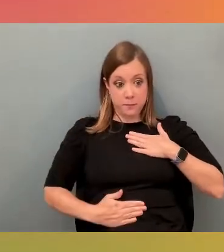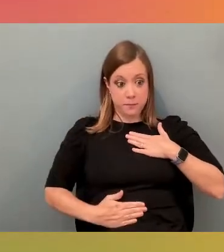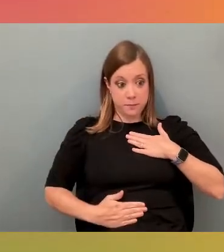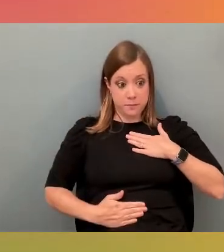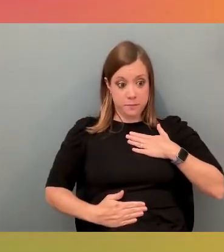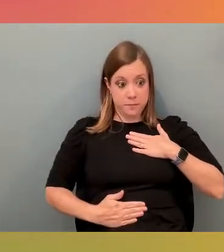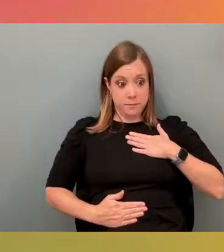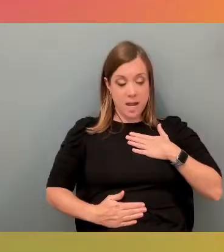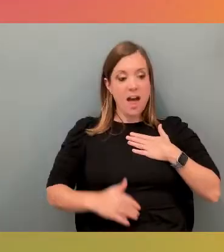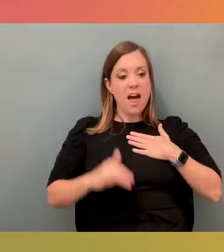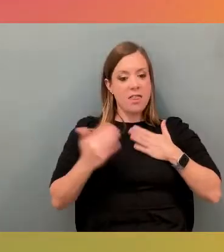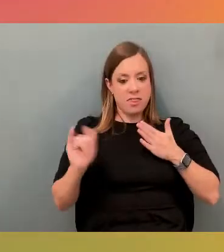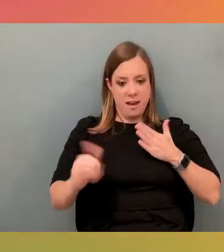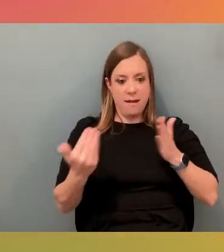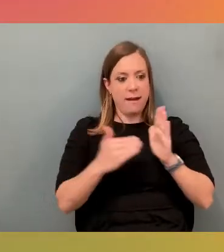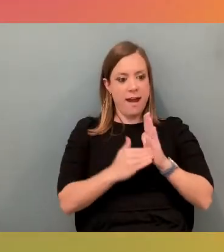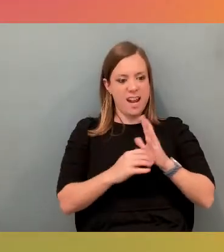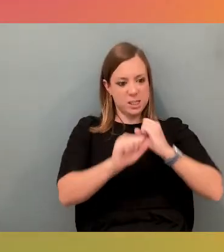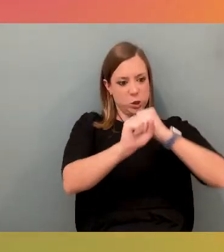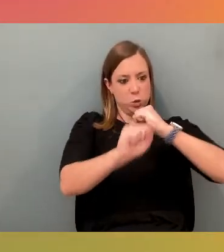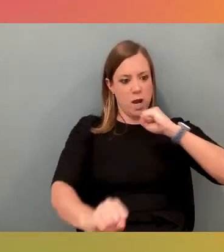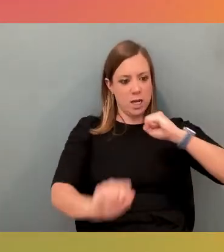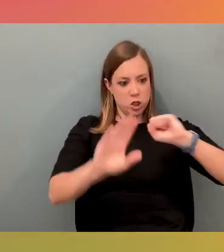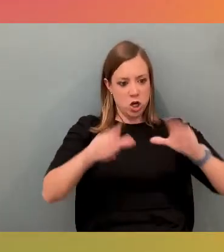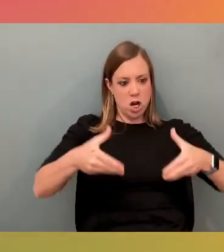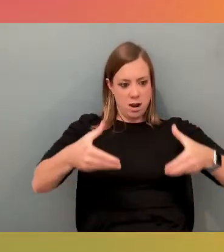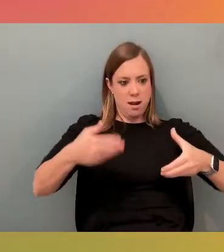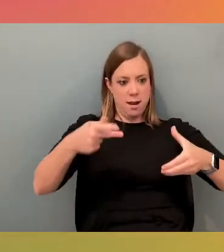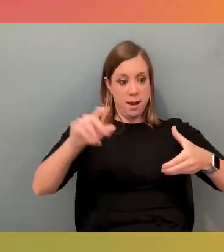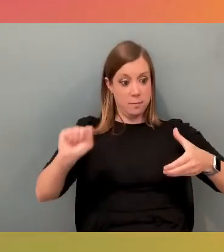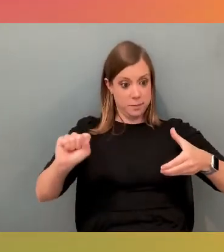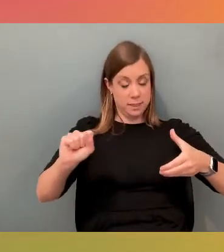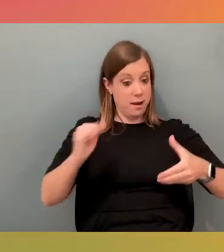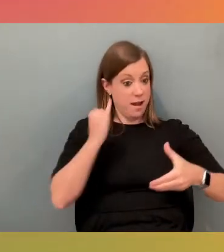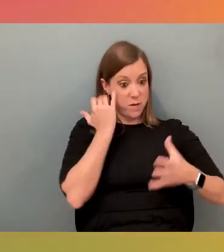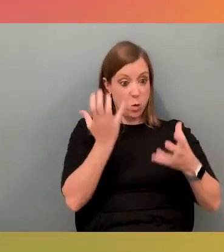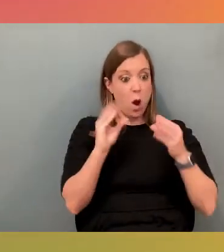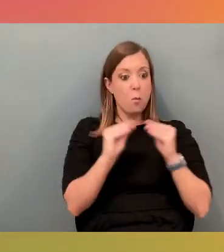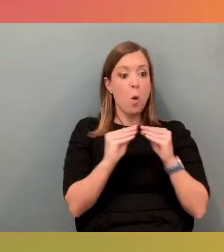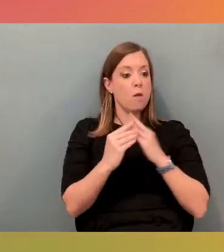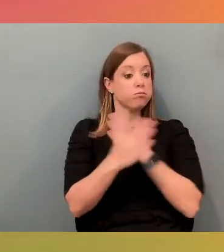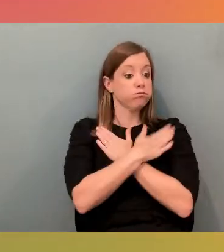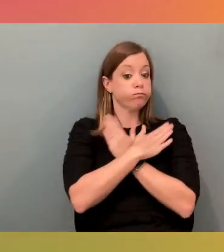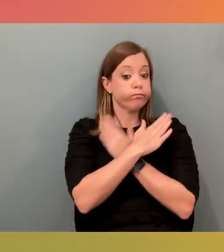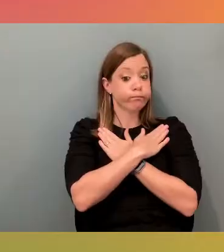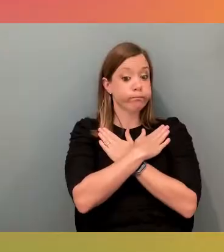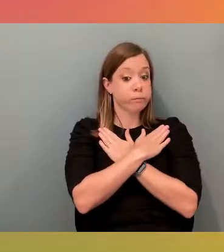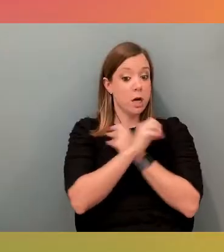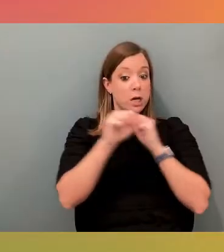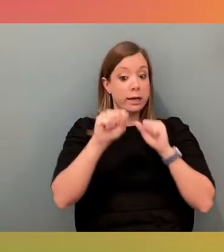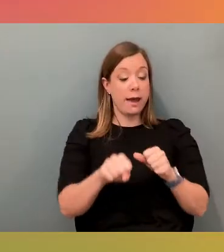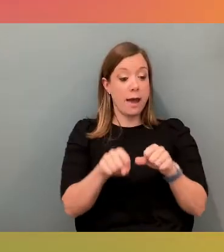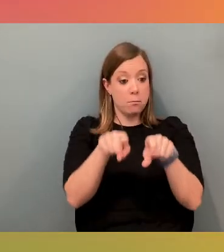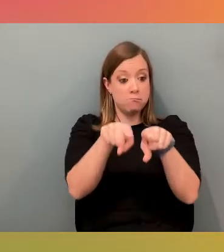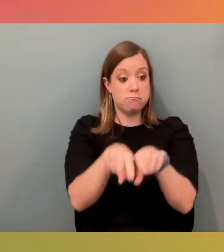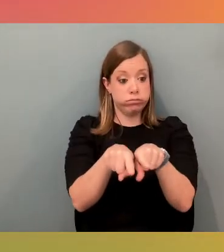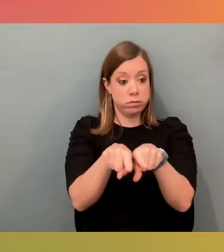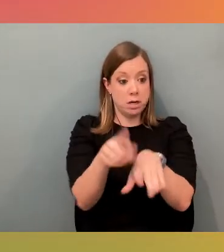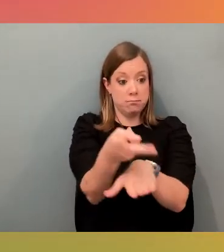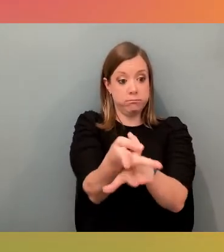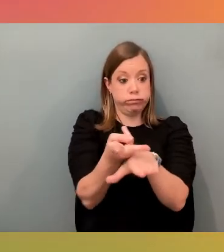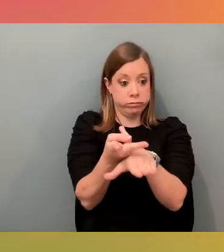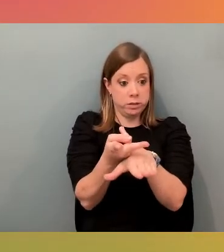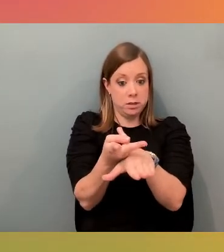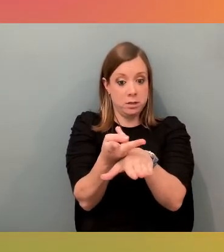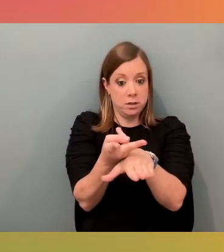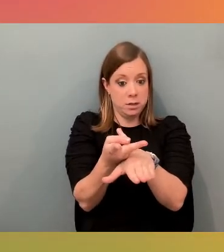stretch in the hips. If you want something a little more relaxing, perhaps, maybe straighten the legs and just